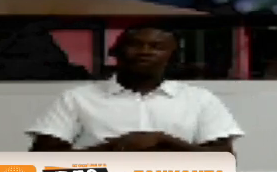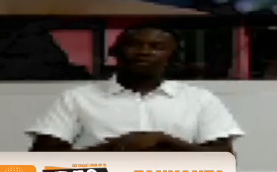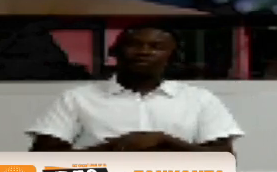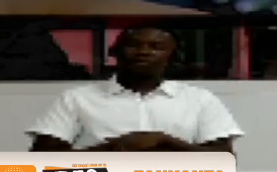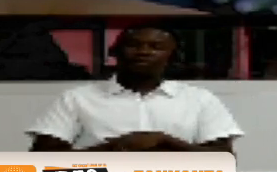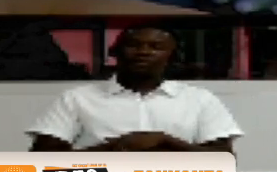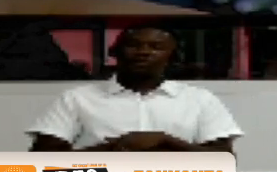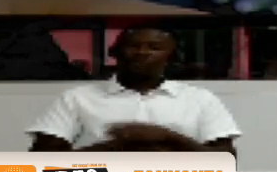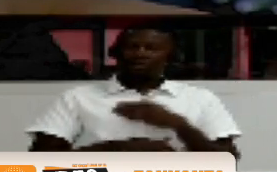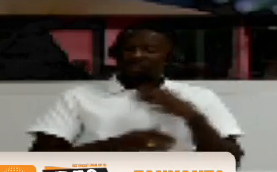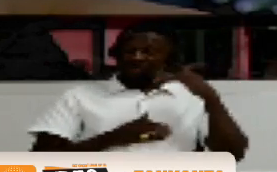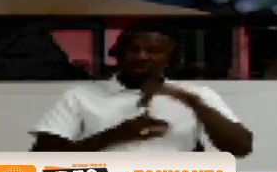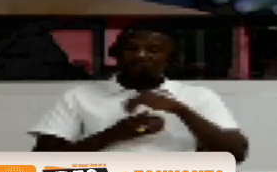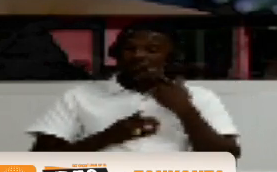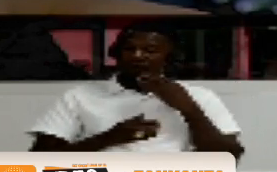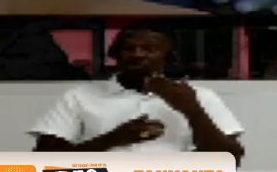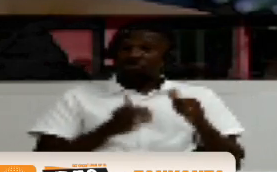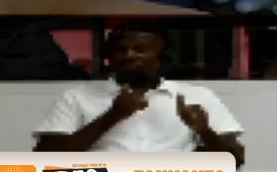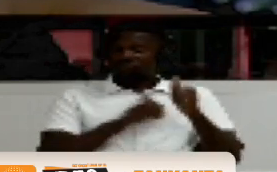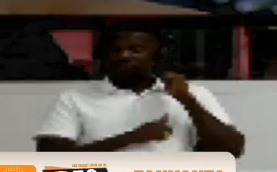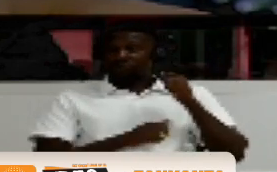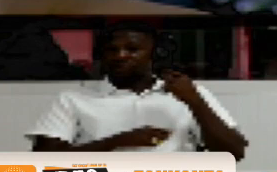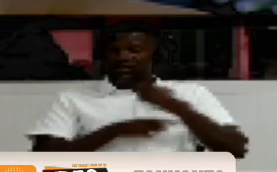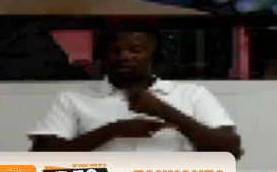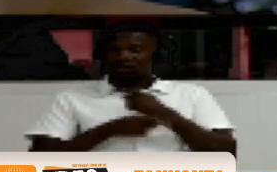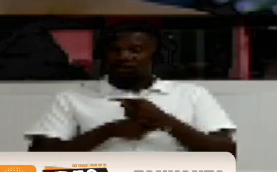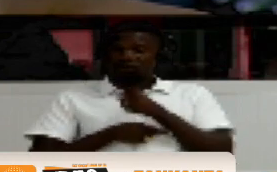were coming from the Gambia,